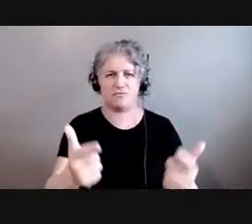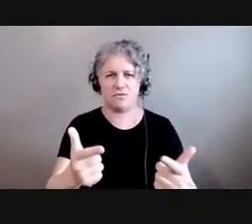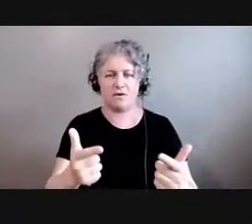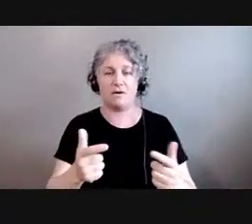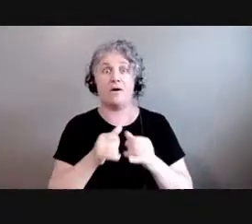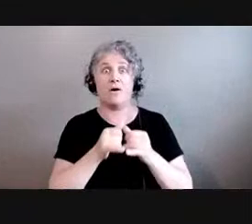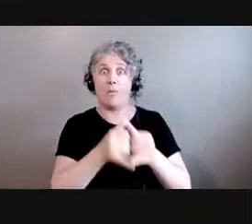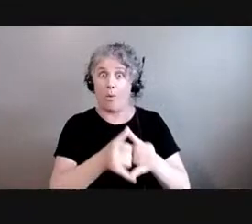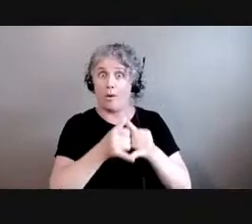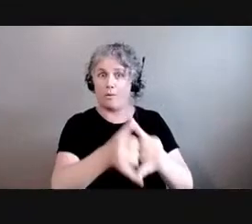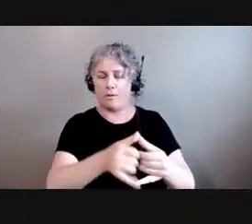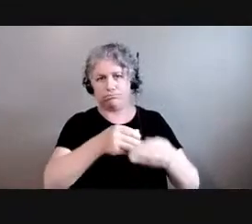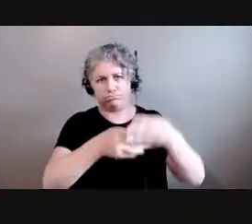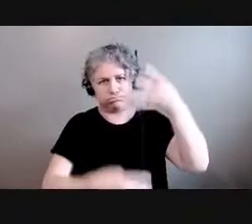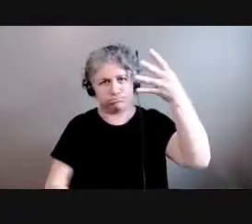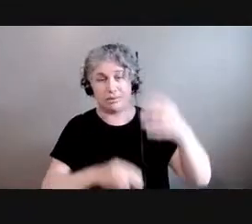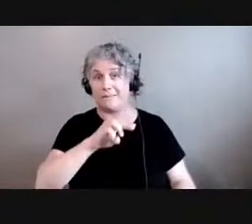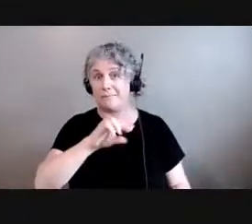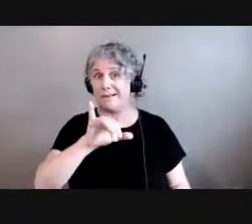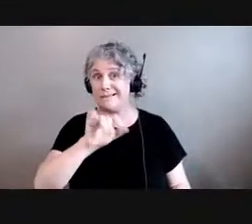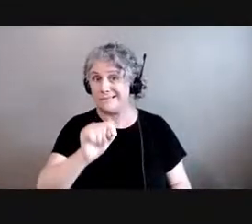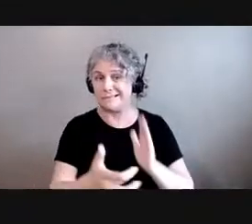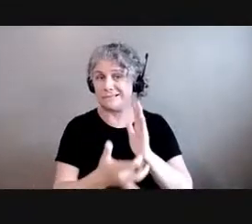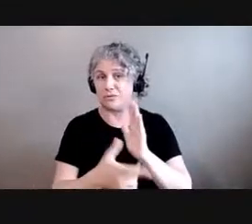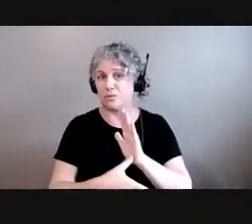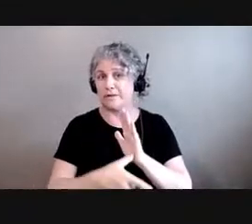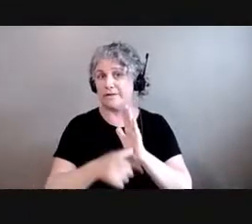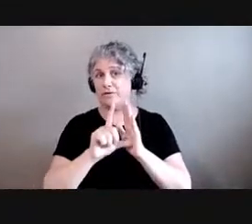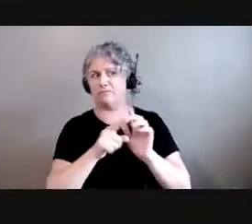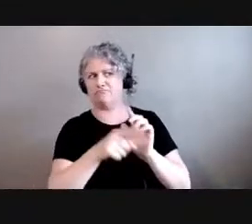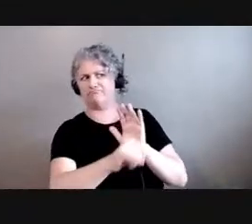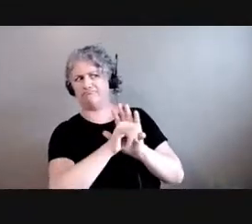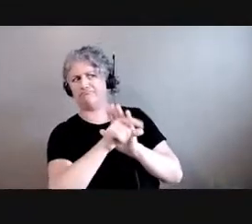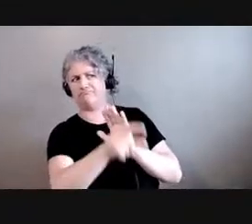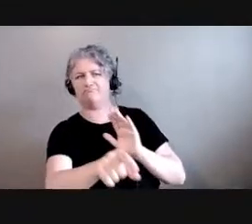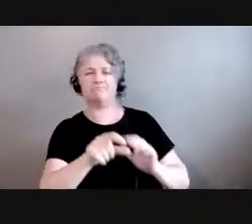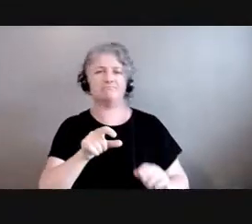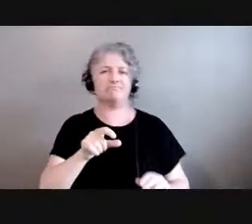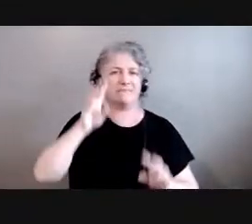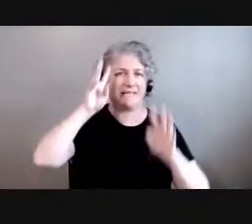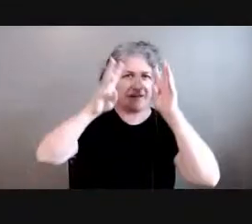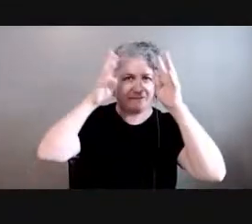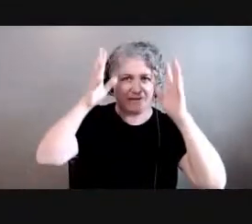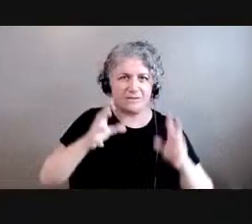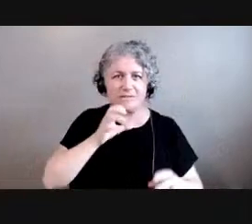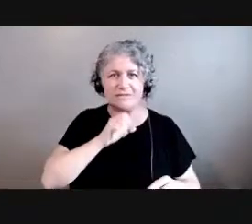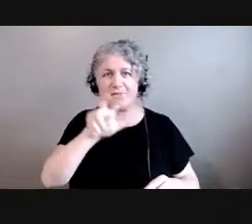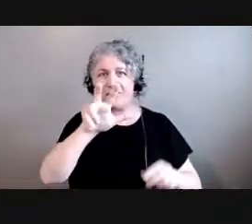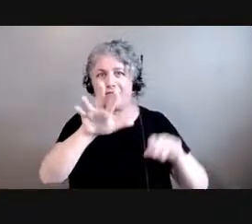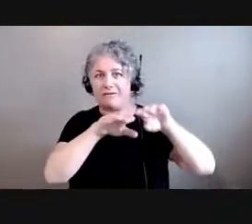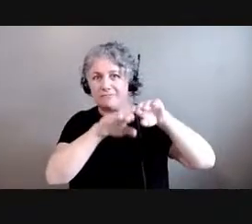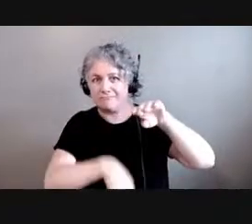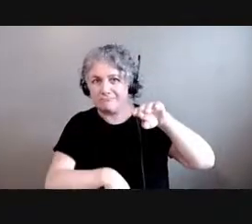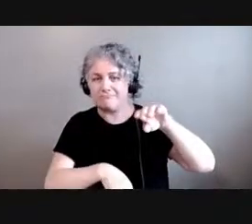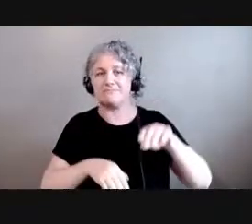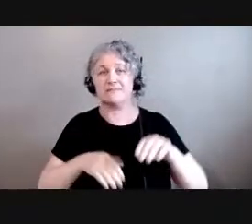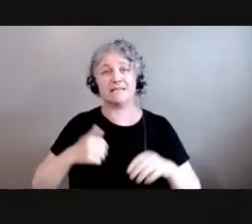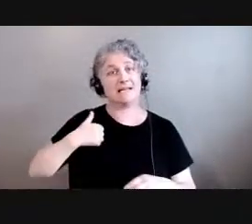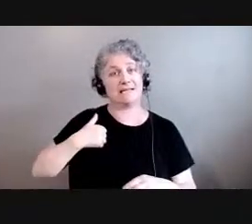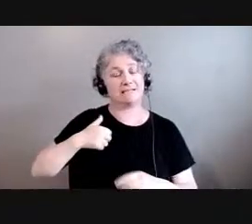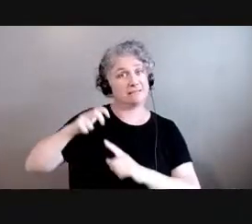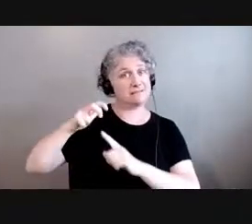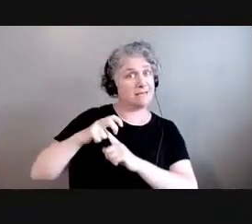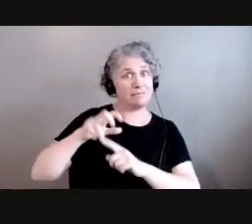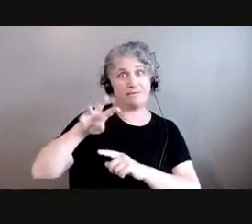awards, including MIT's Technology Reviews Innovators Under 35 and Canada's Top 40 Under 40.